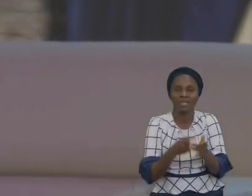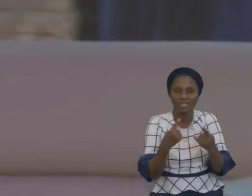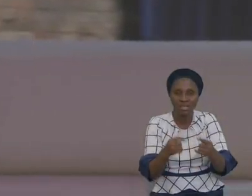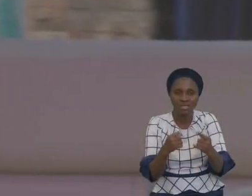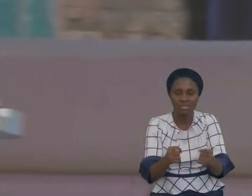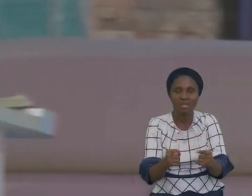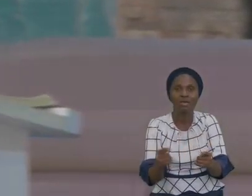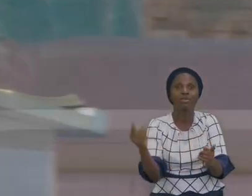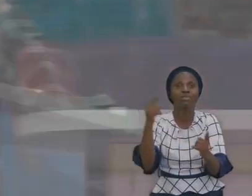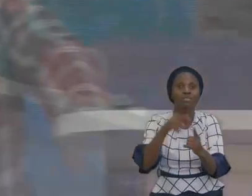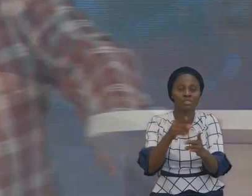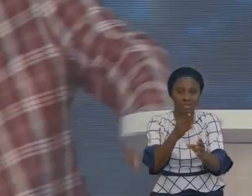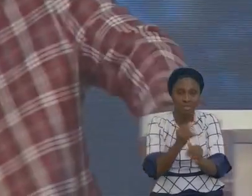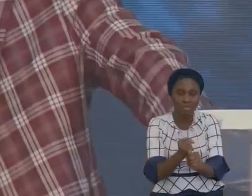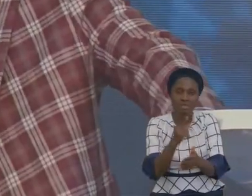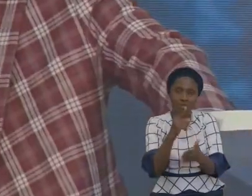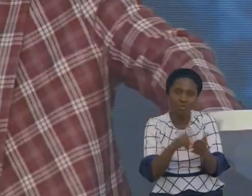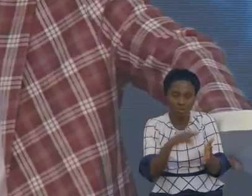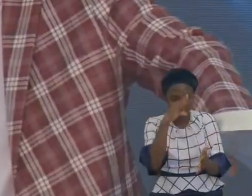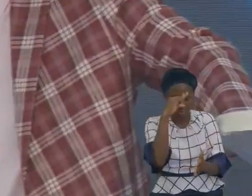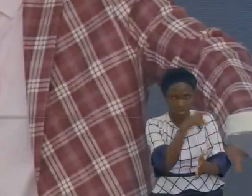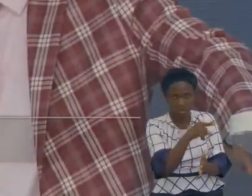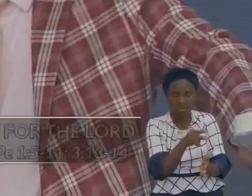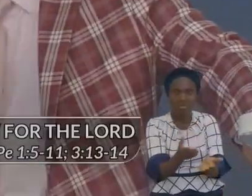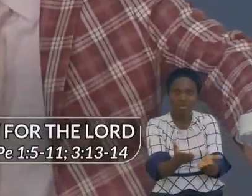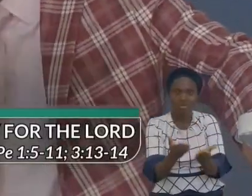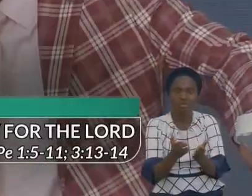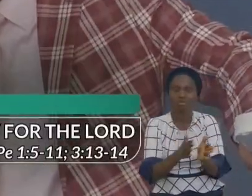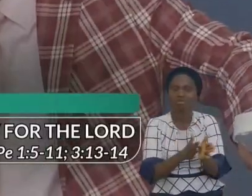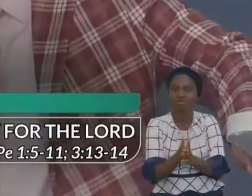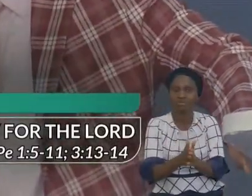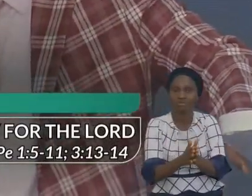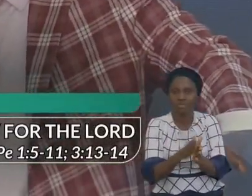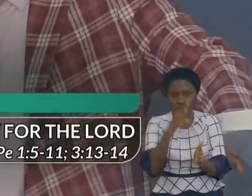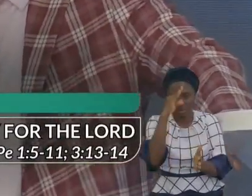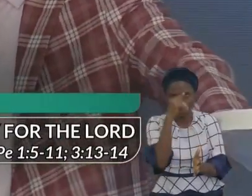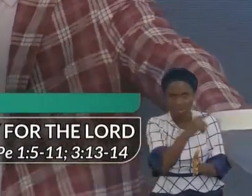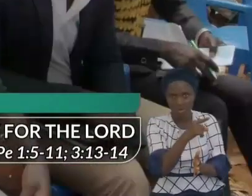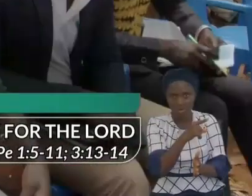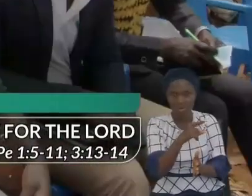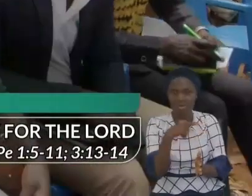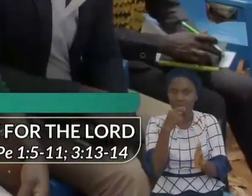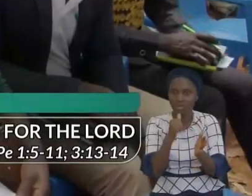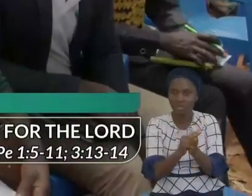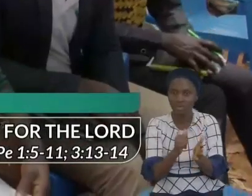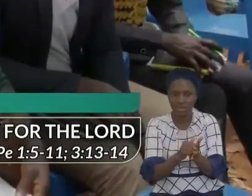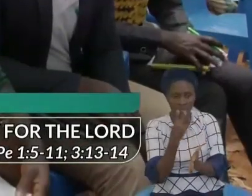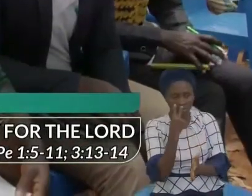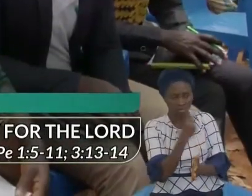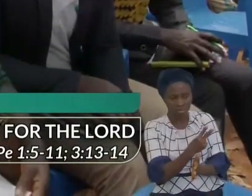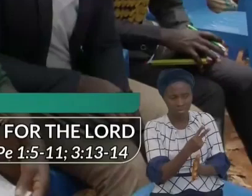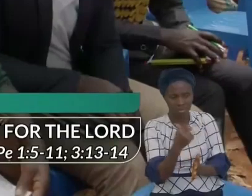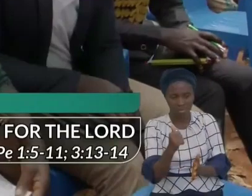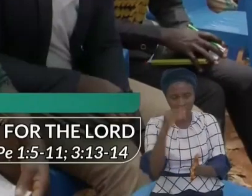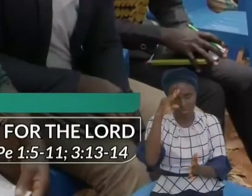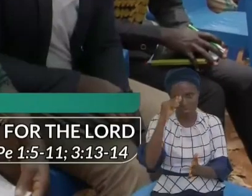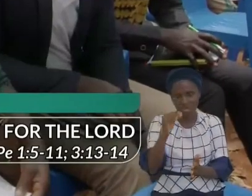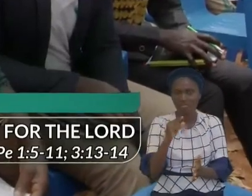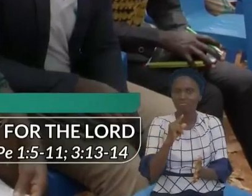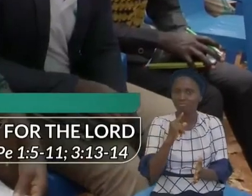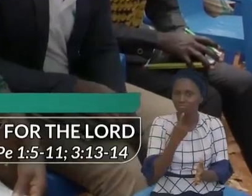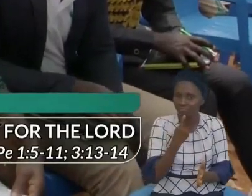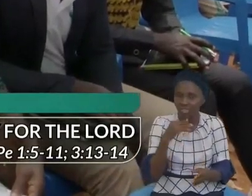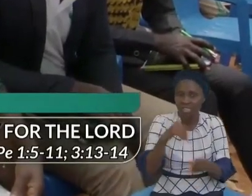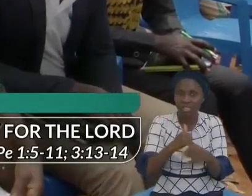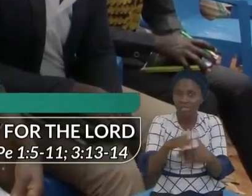He said, seest thou a man diligent in all his ways, he shall stand before the kings, he